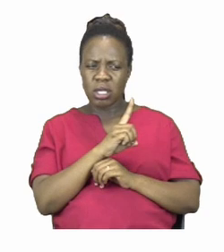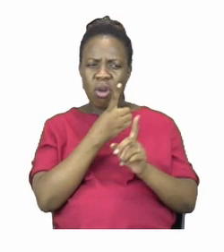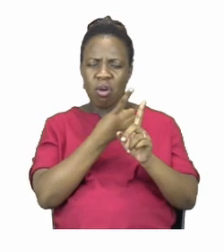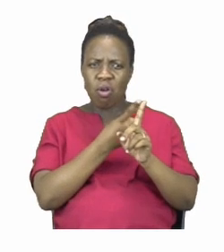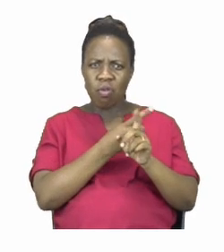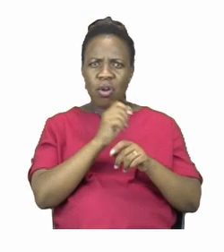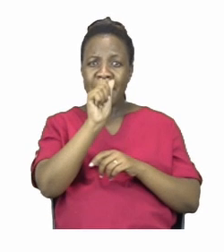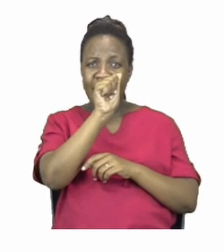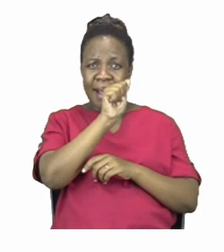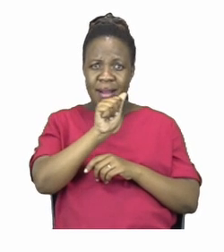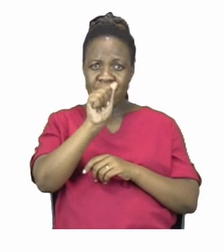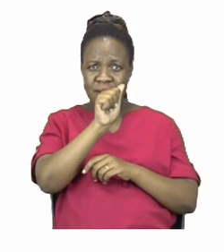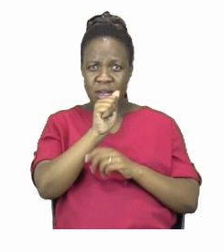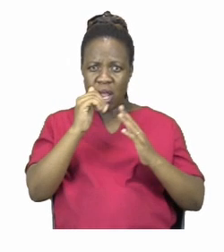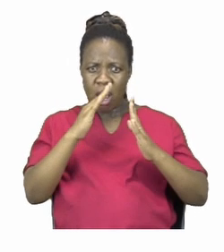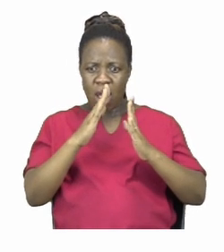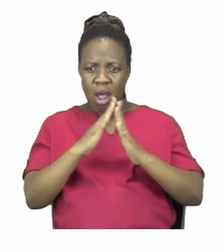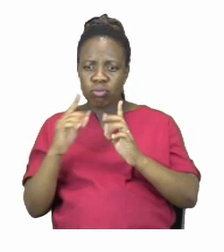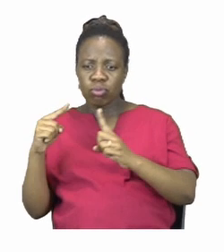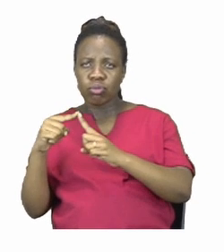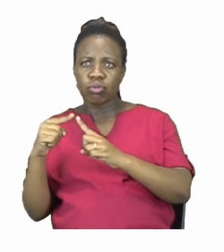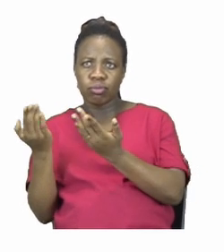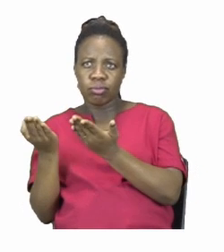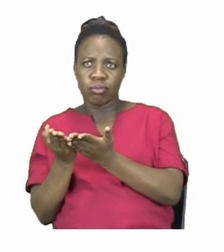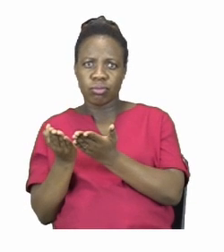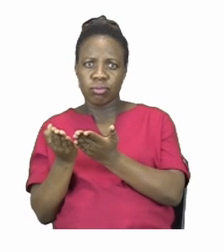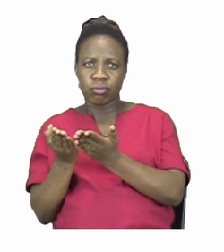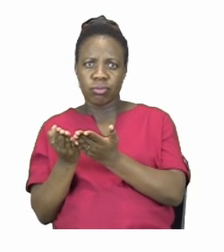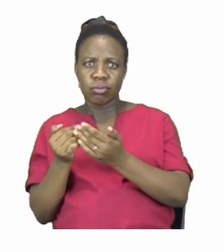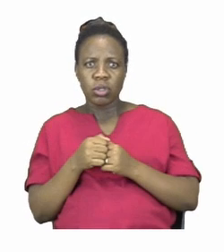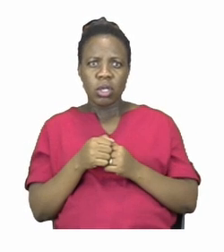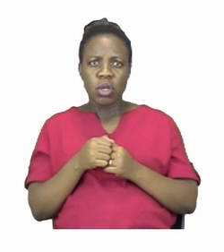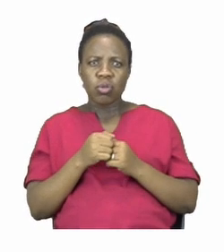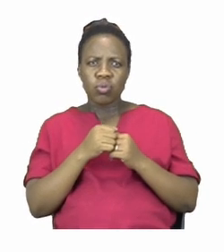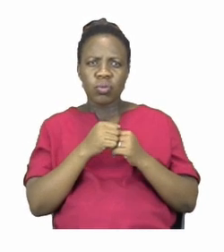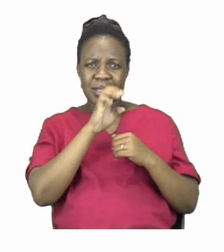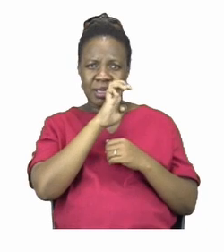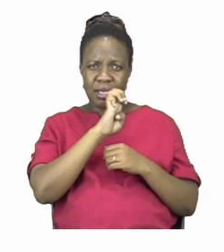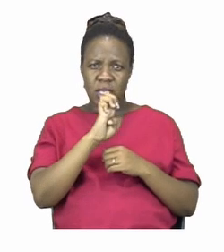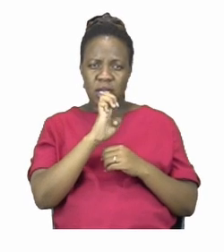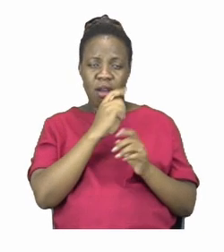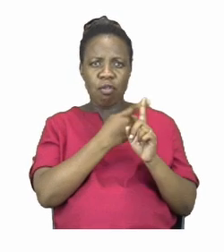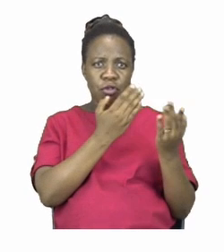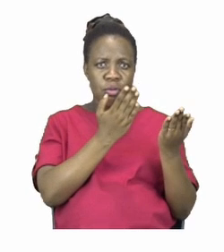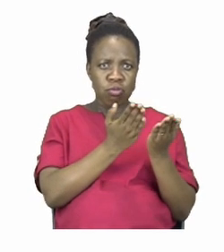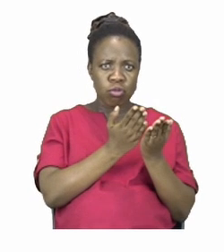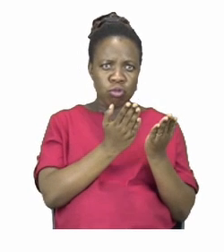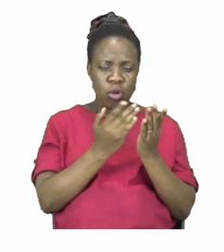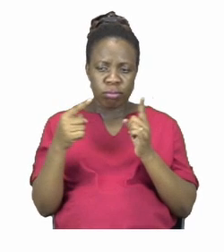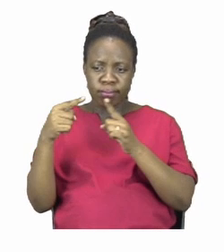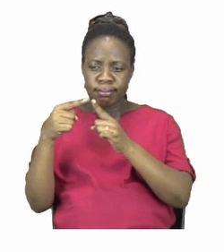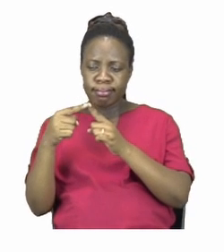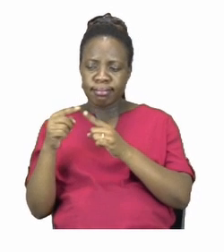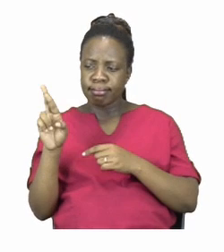house to the school and from the school to Ruth's house? Now, boys and girls, you